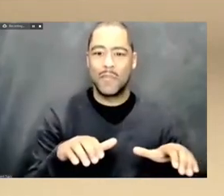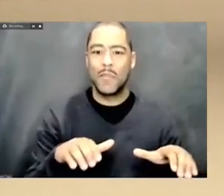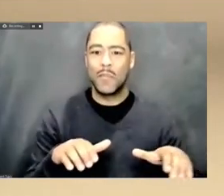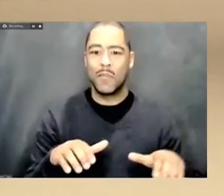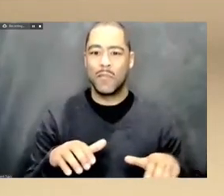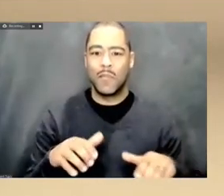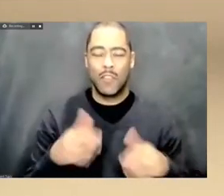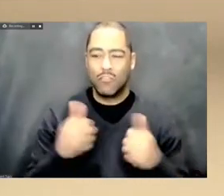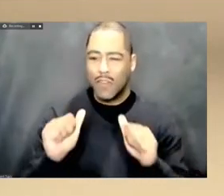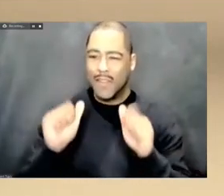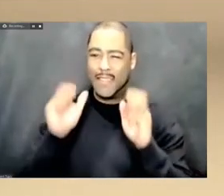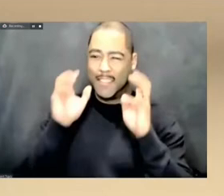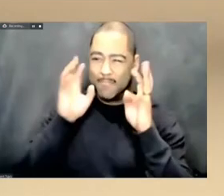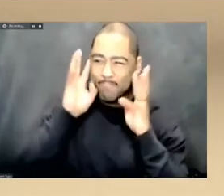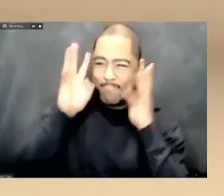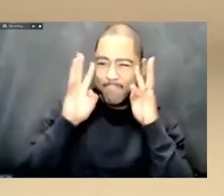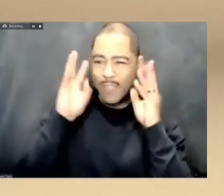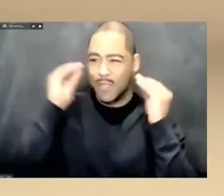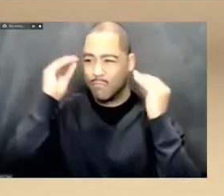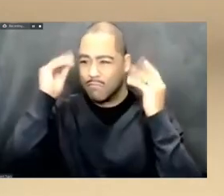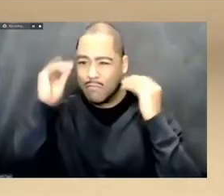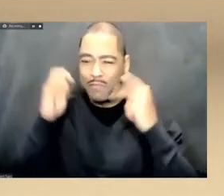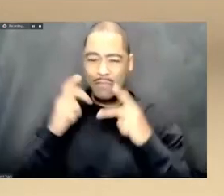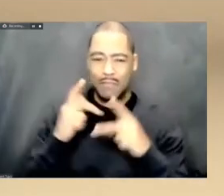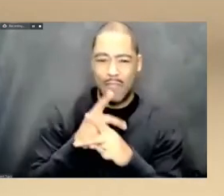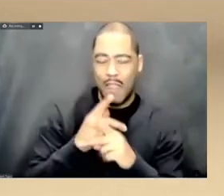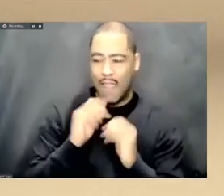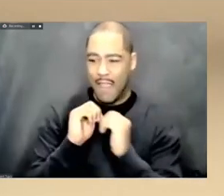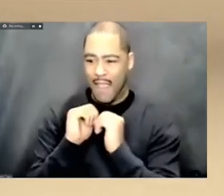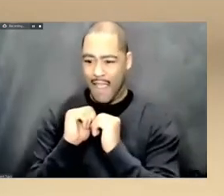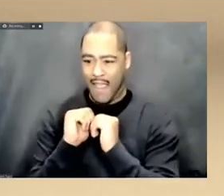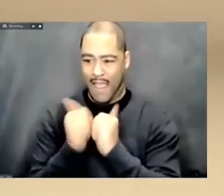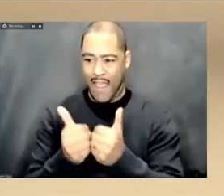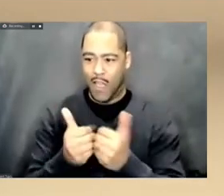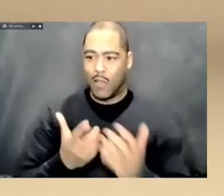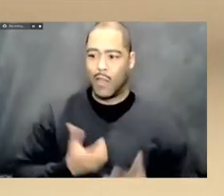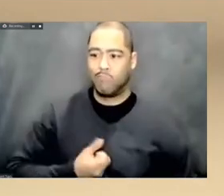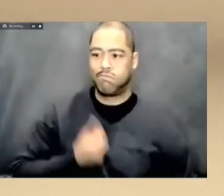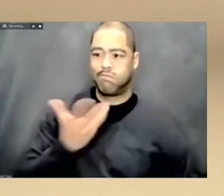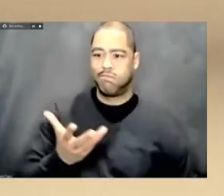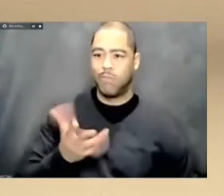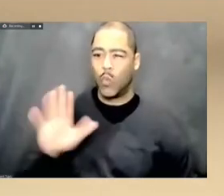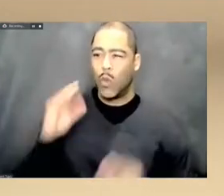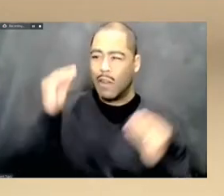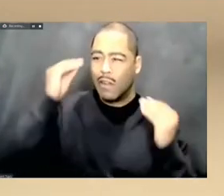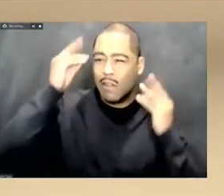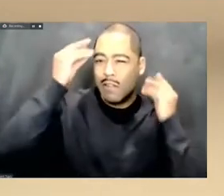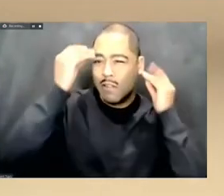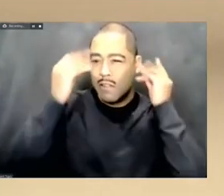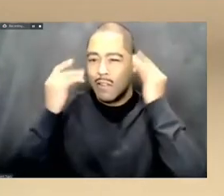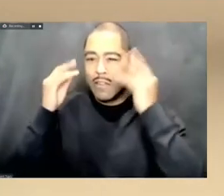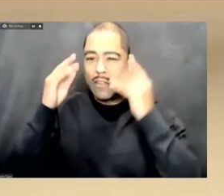just create and bring out all this expression, body language,